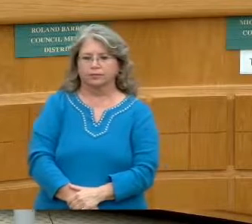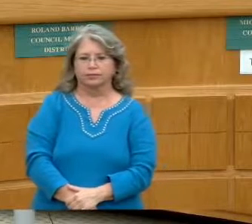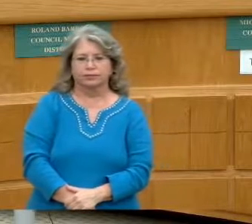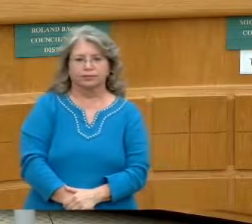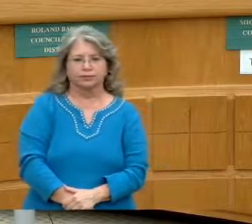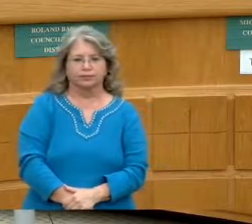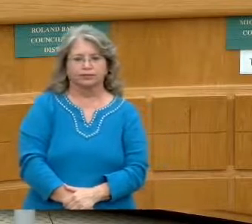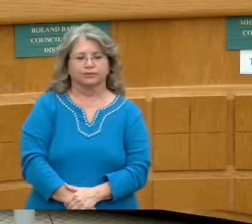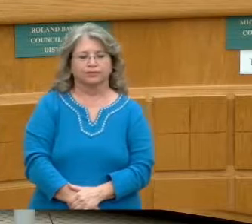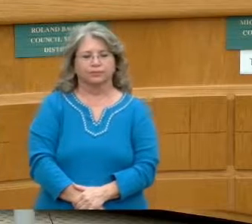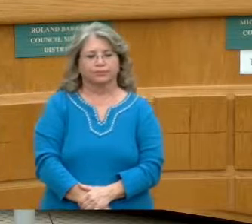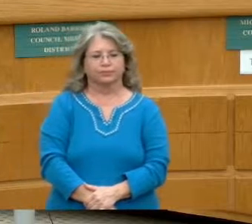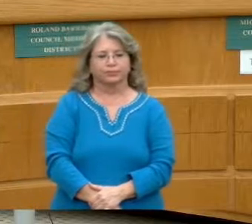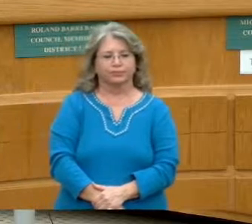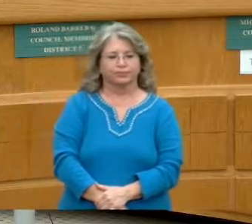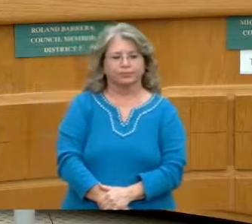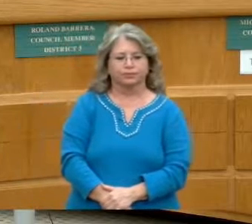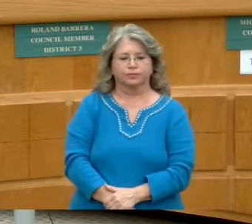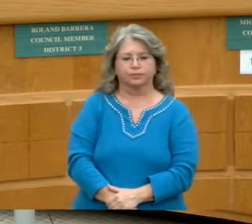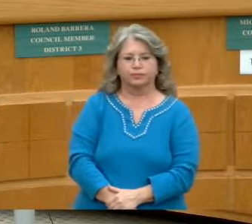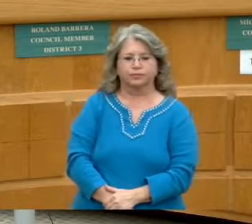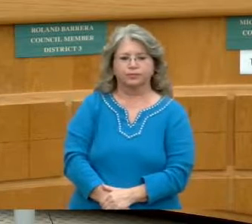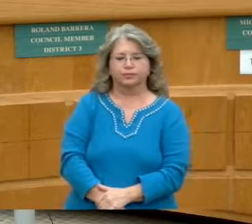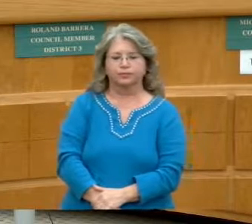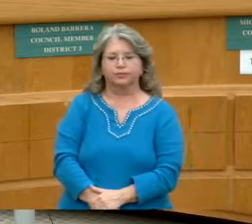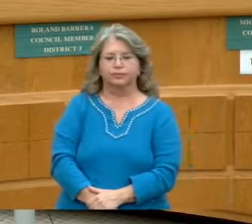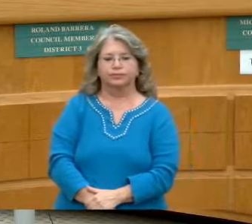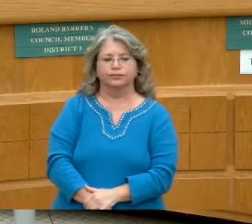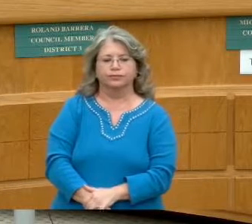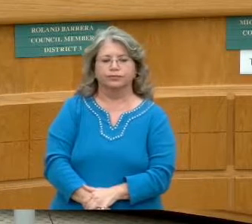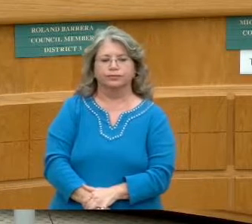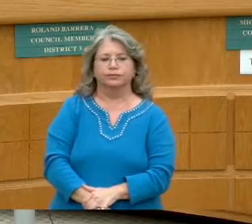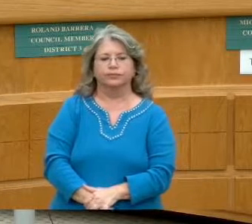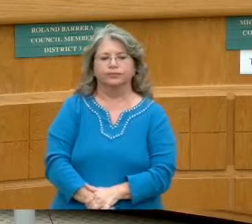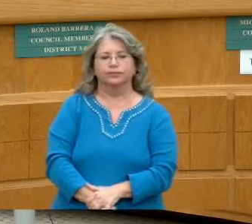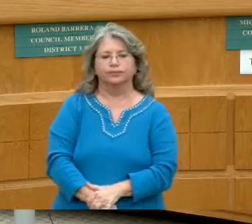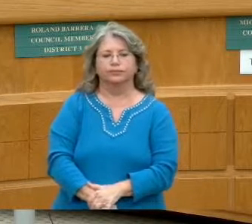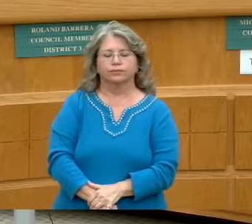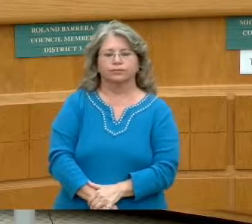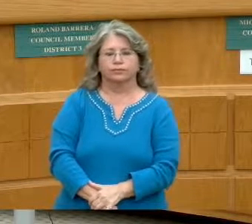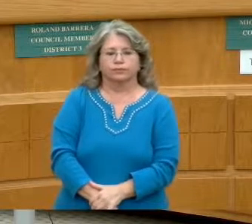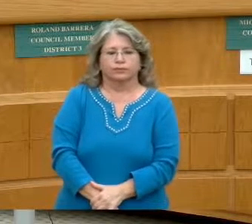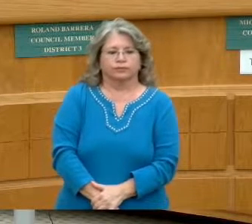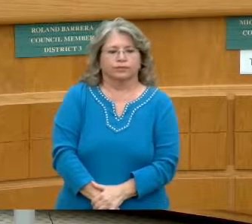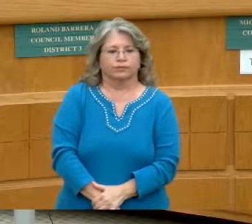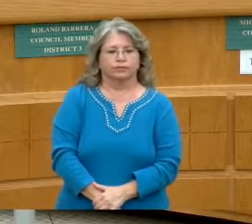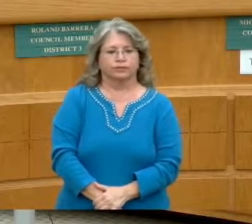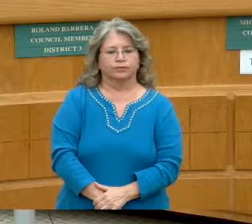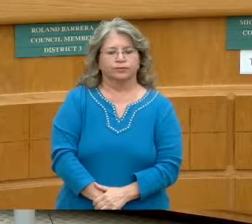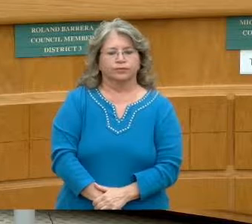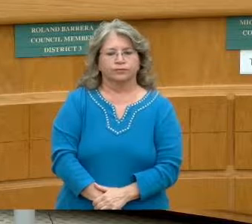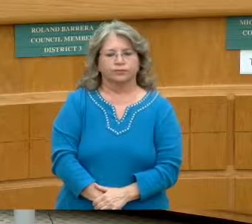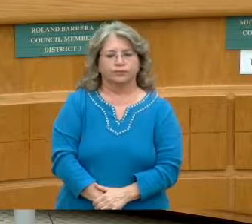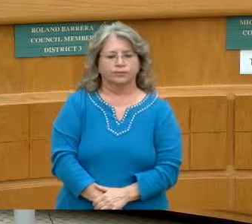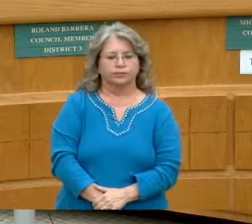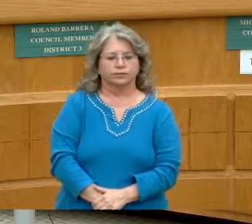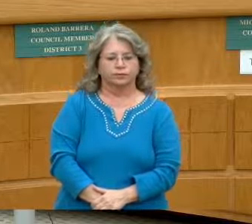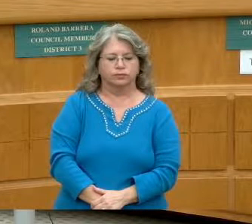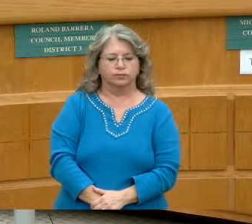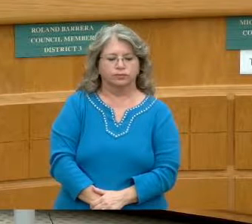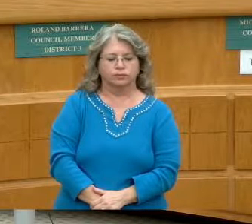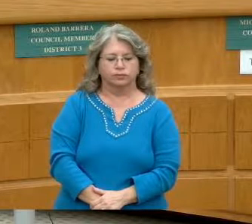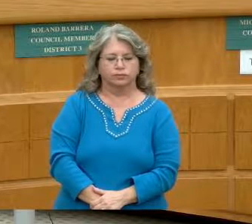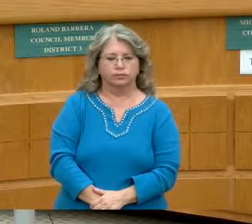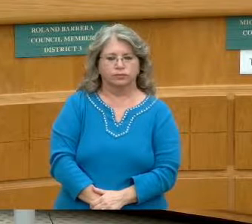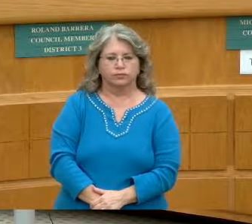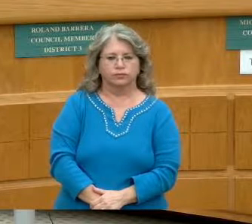periodo de incubación. También podría exponerse al virus después de la prueba negativa y luego infectarse. Incluso si su resultado es negativo, debe tomar